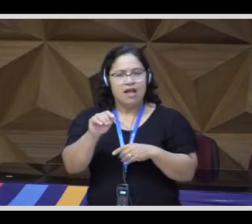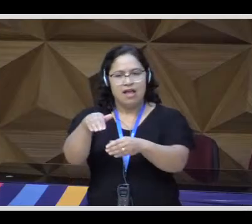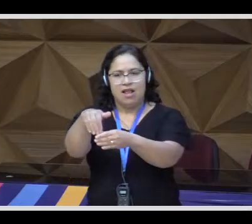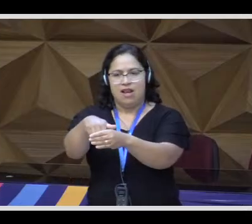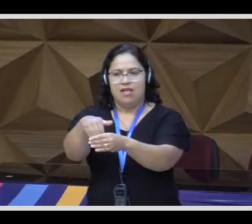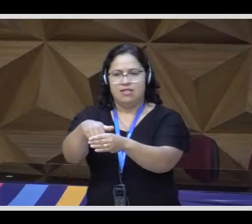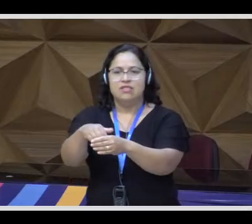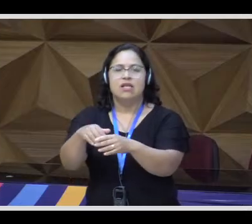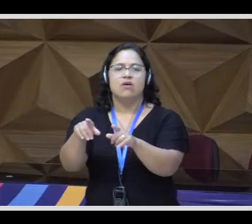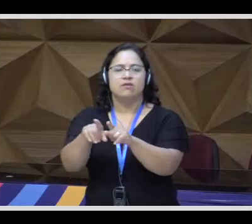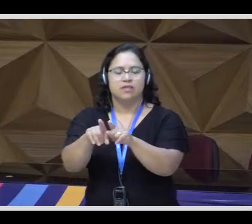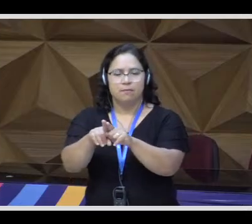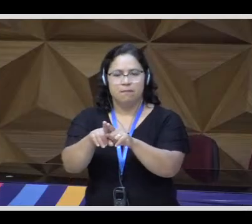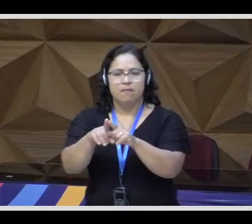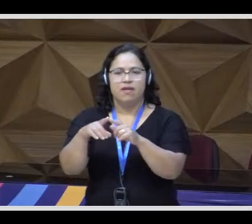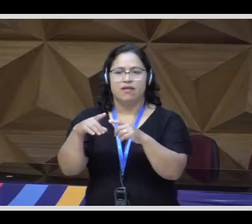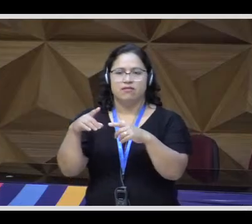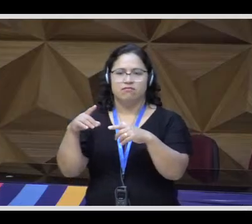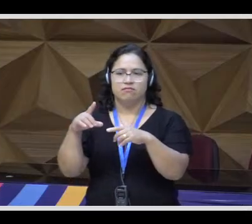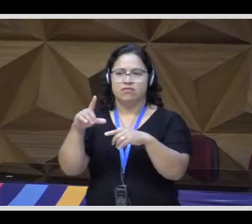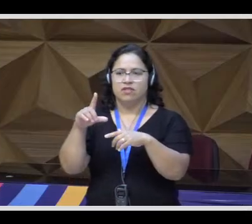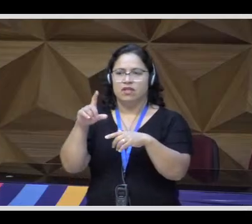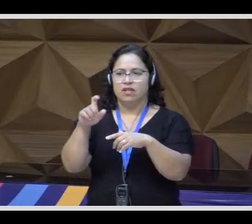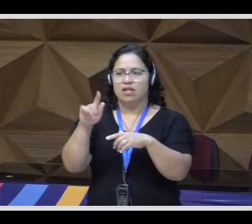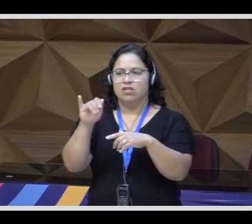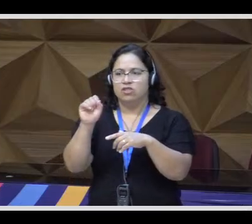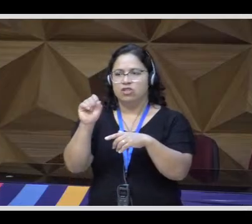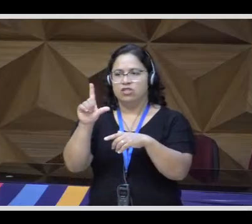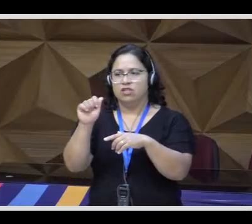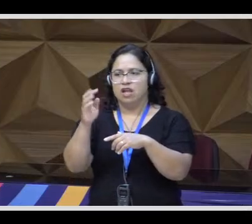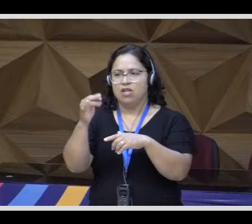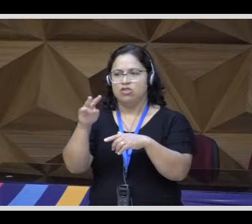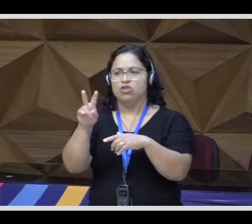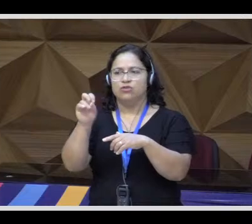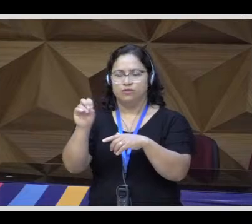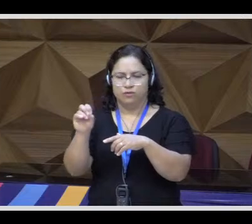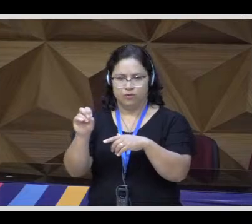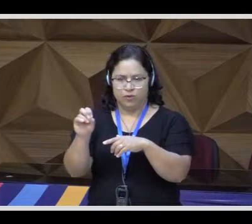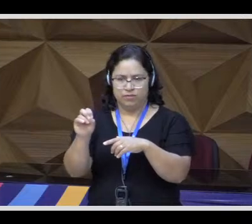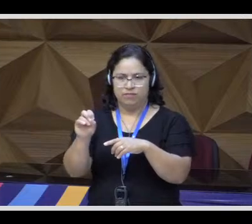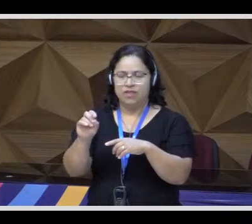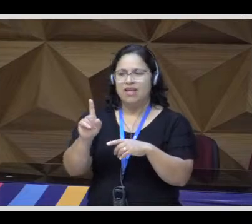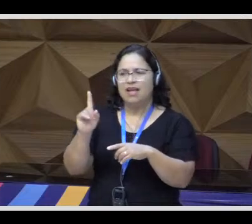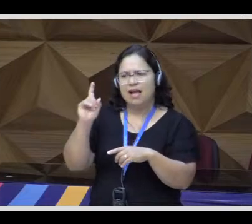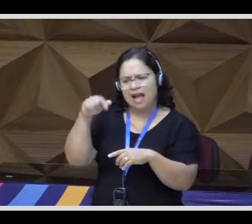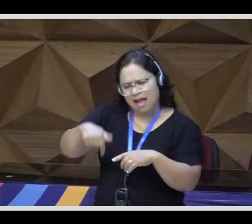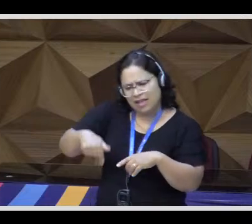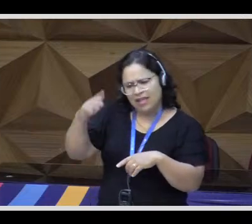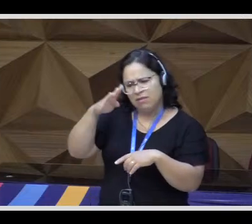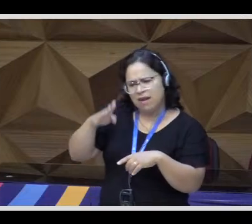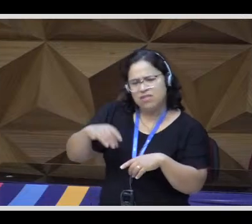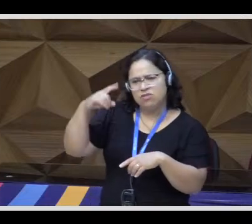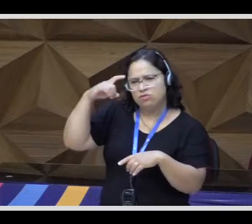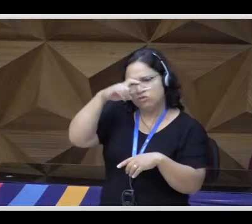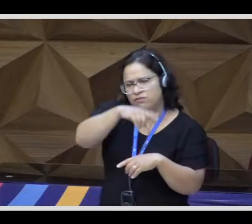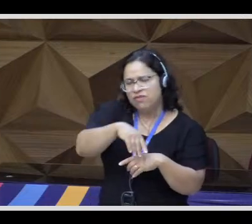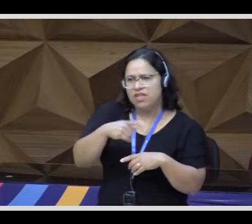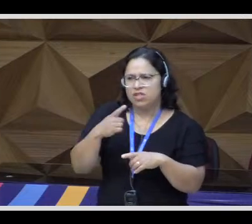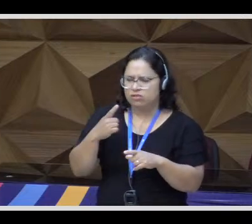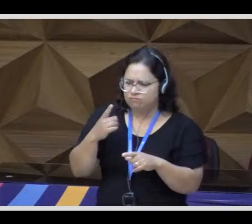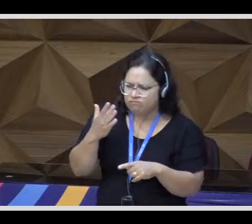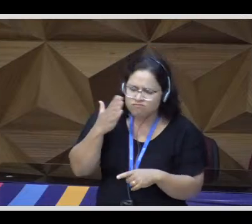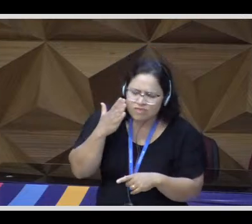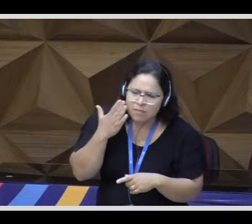Brazil, it's very hard to predict who are going to be the deputies and senators